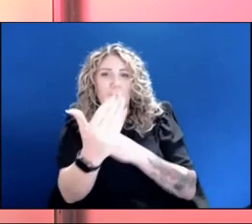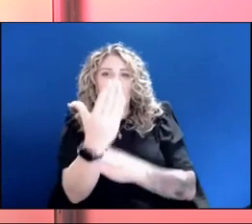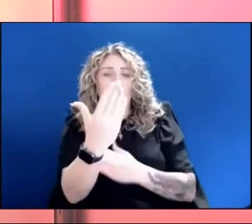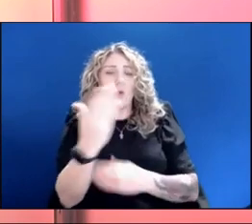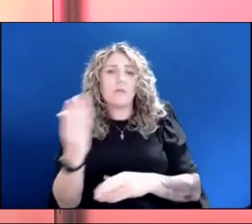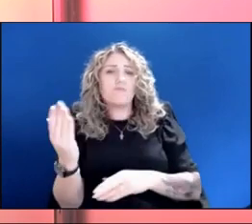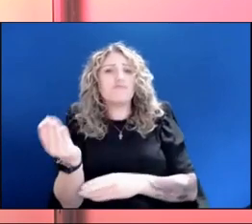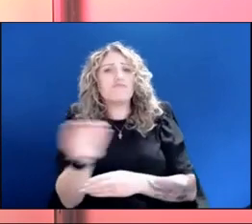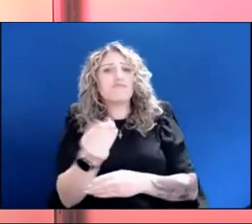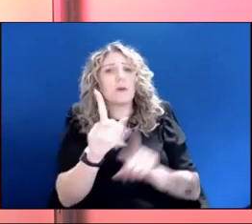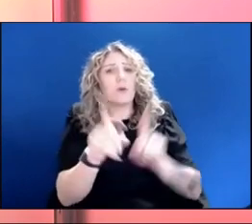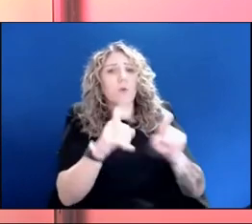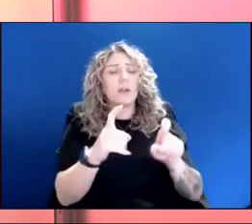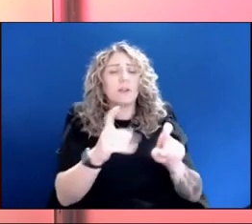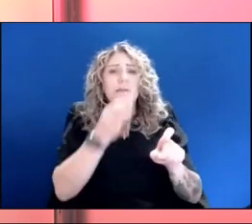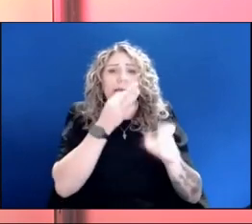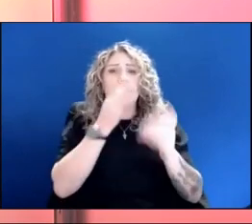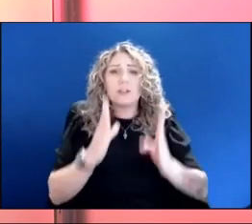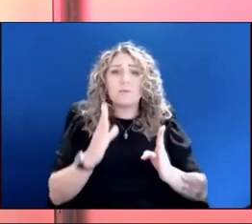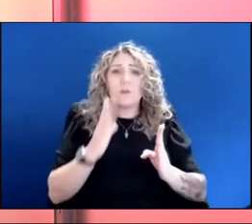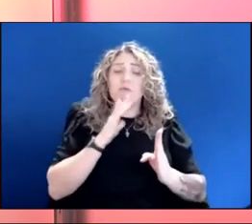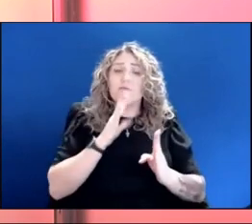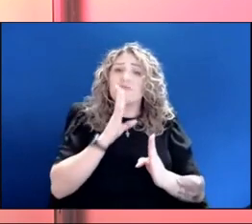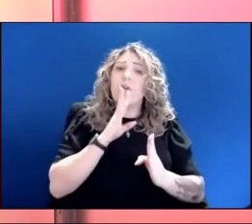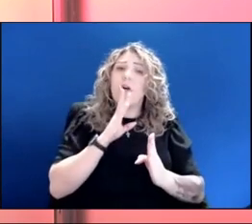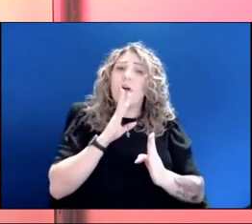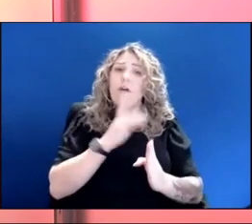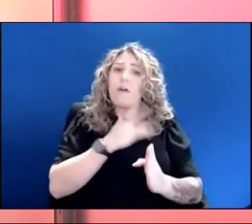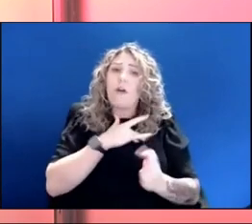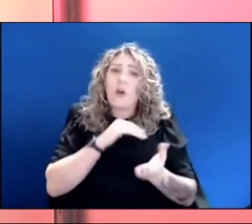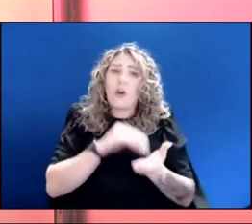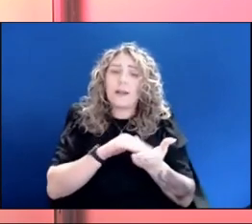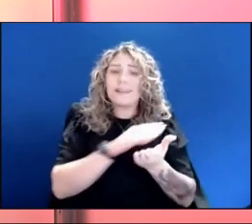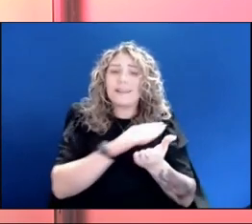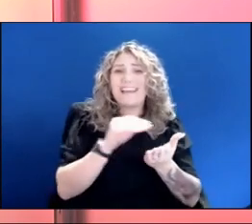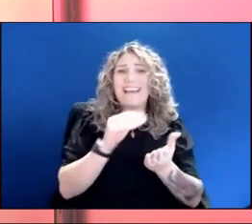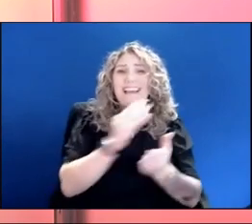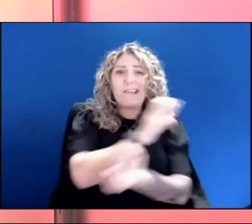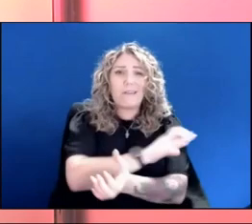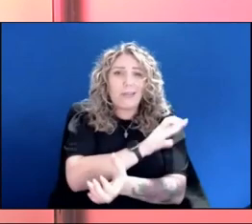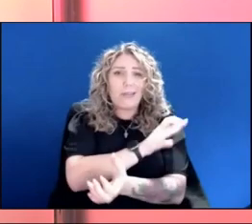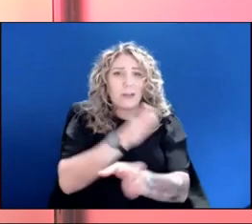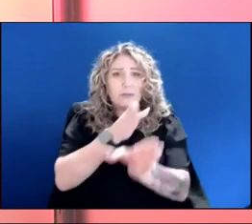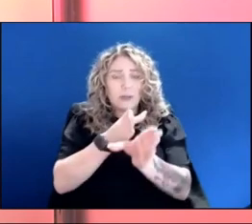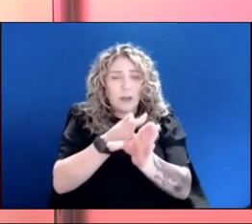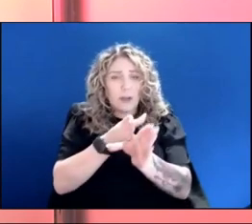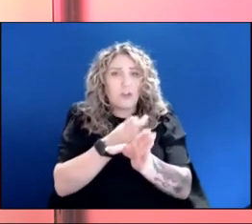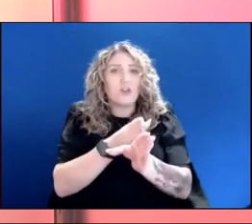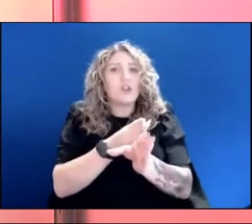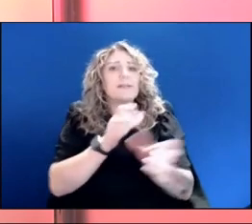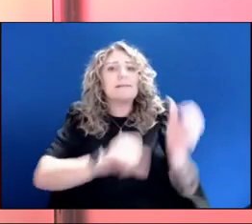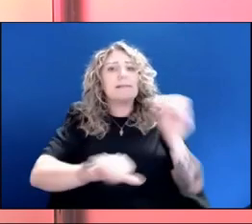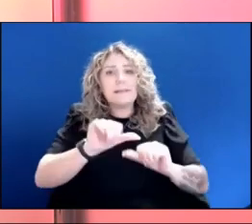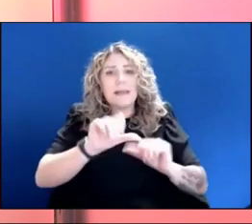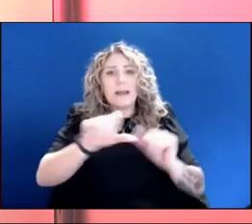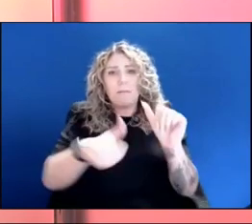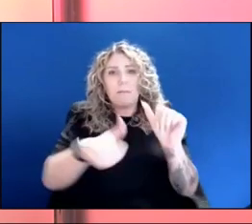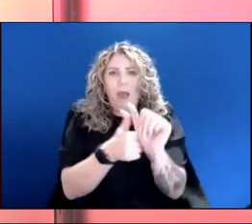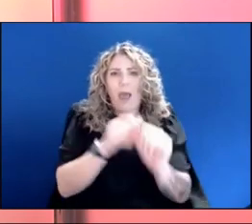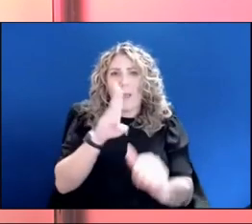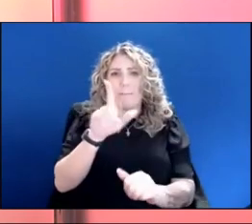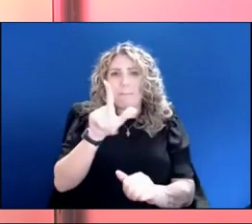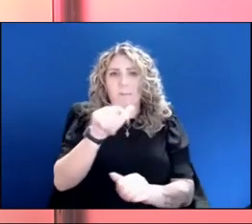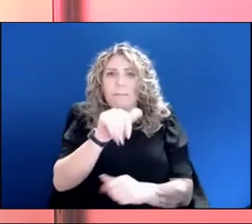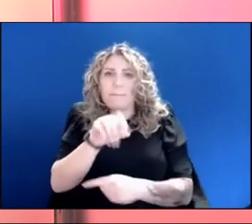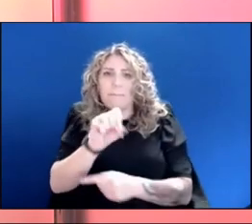talking to a cardiologist and a clinical psychologist about the science behind the bliss point And what that's doing to our bodies and